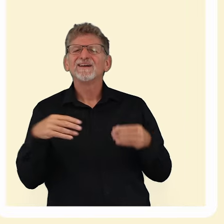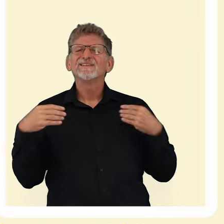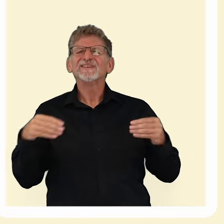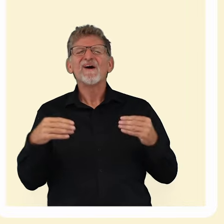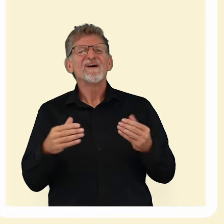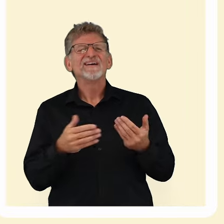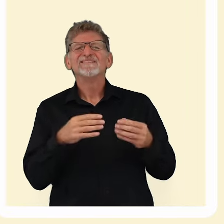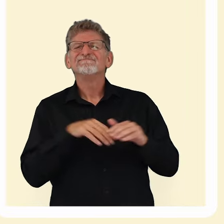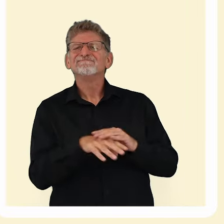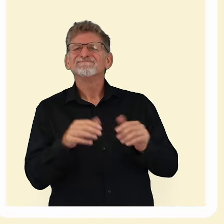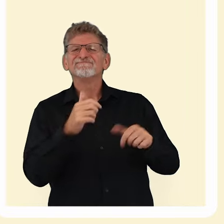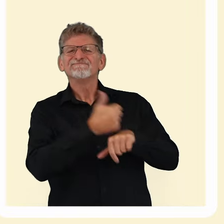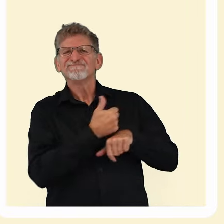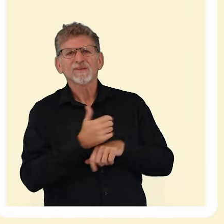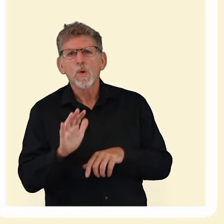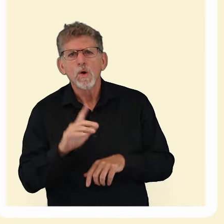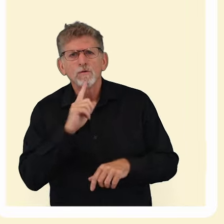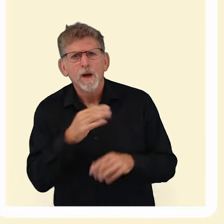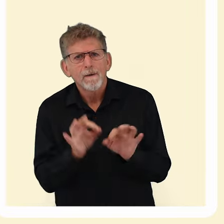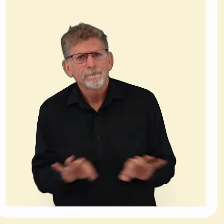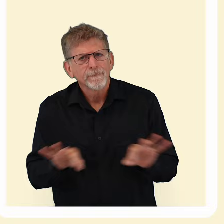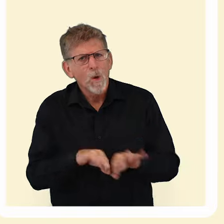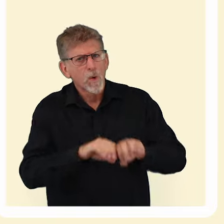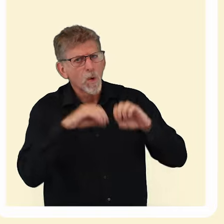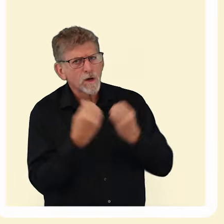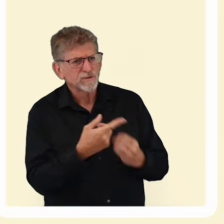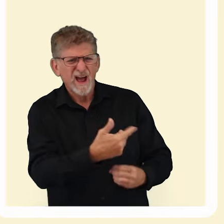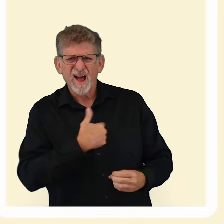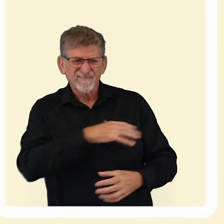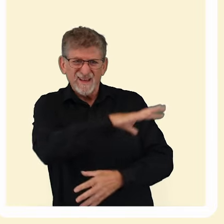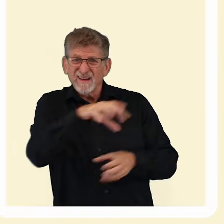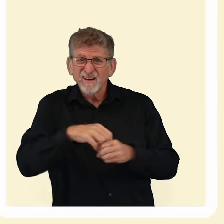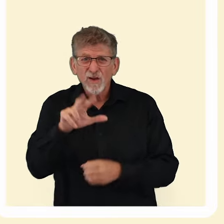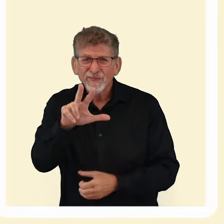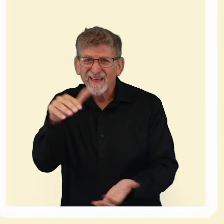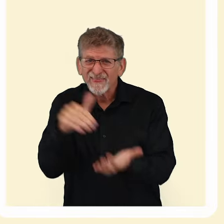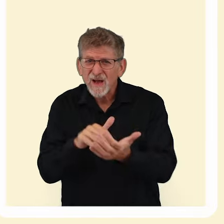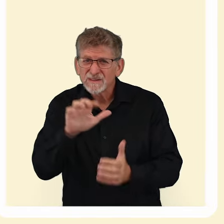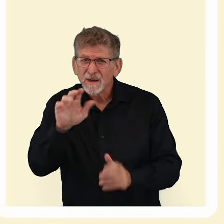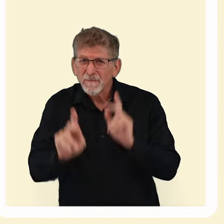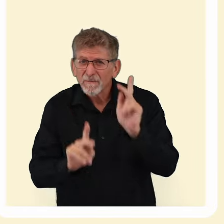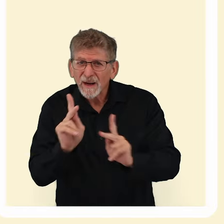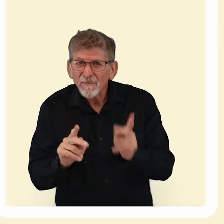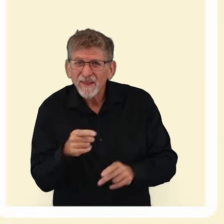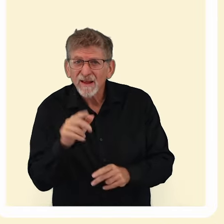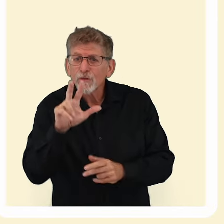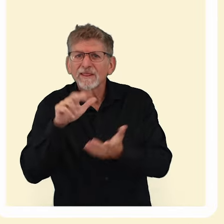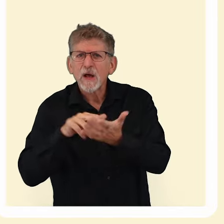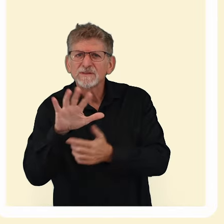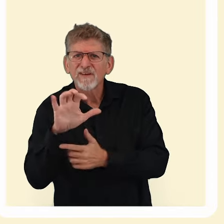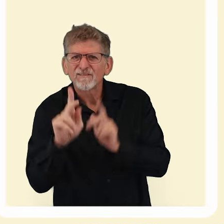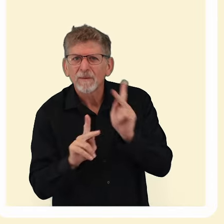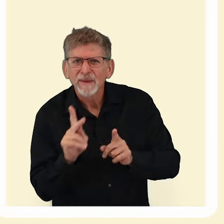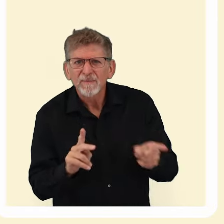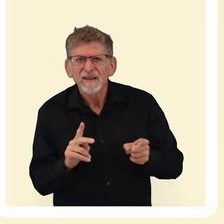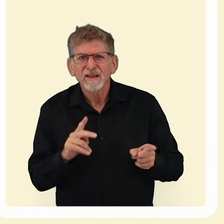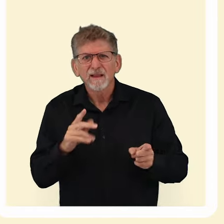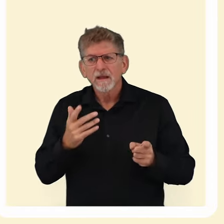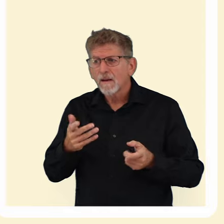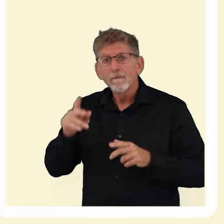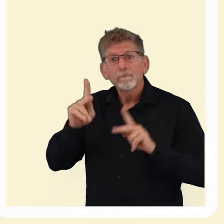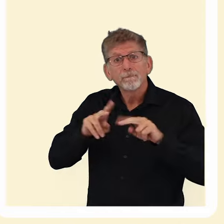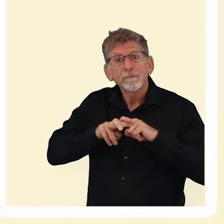a very important organization with 3,500 people where we carry